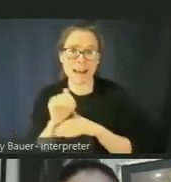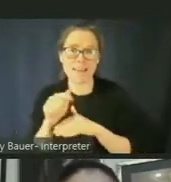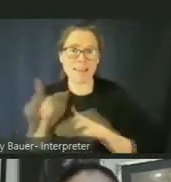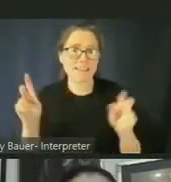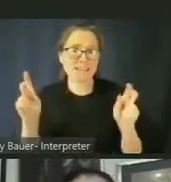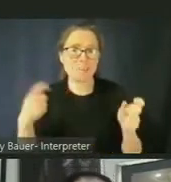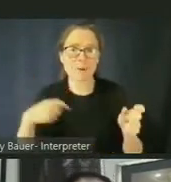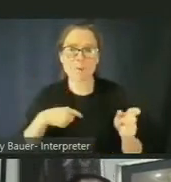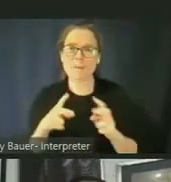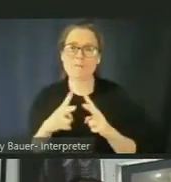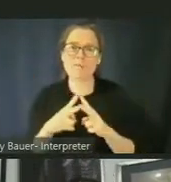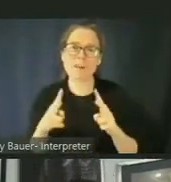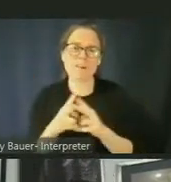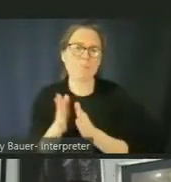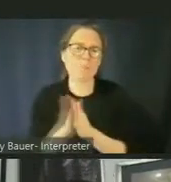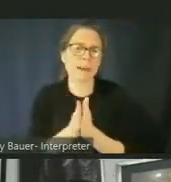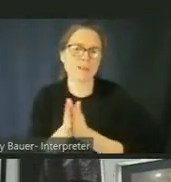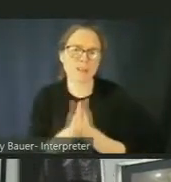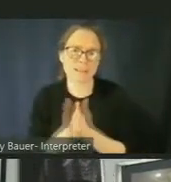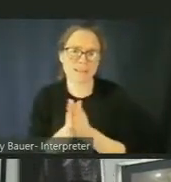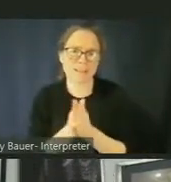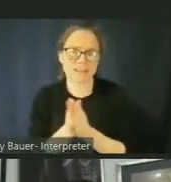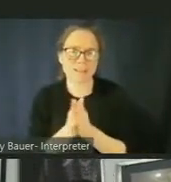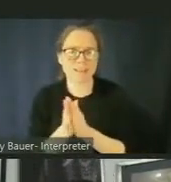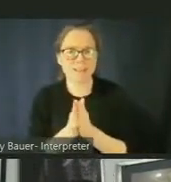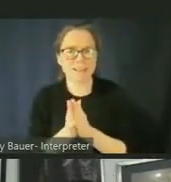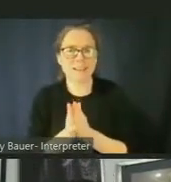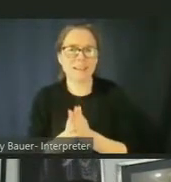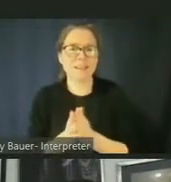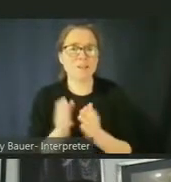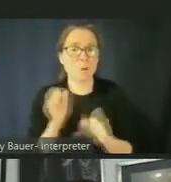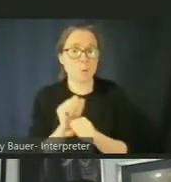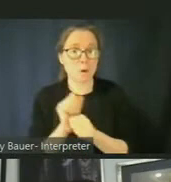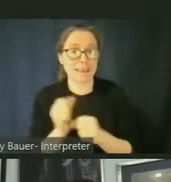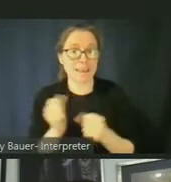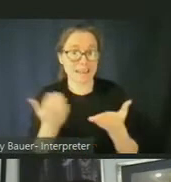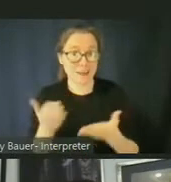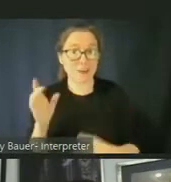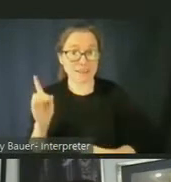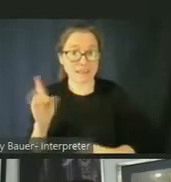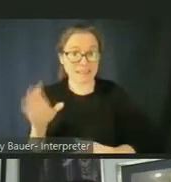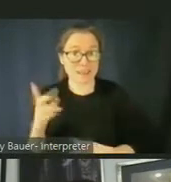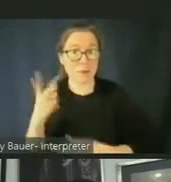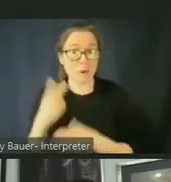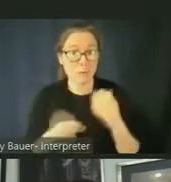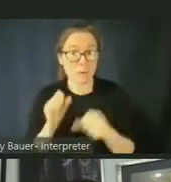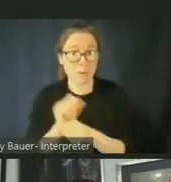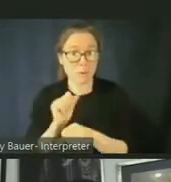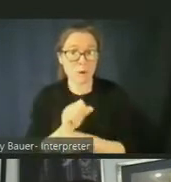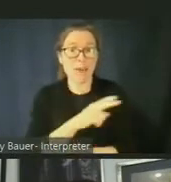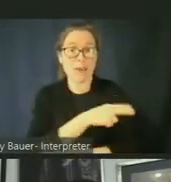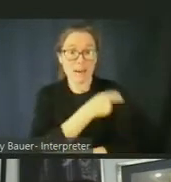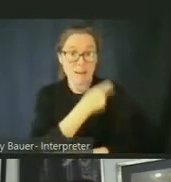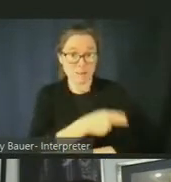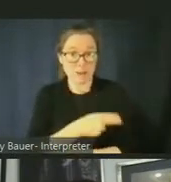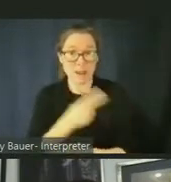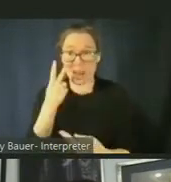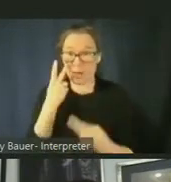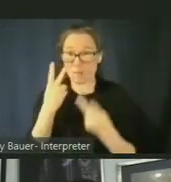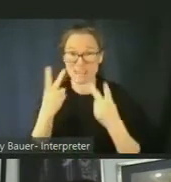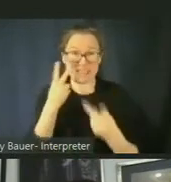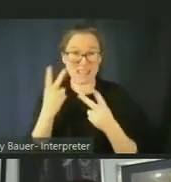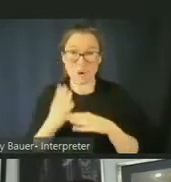about. To give you some context, working here in Washington, D.C., we both work at a hospital that sees